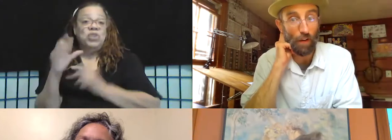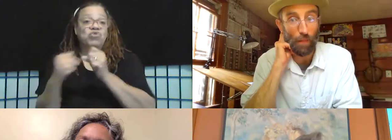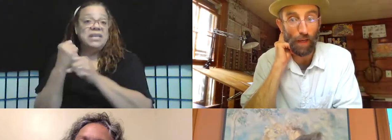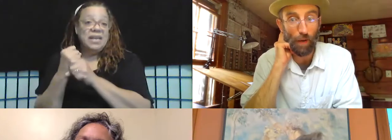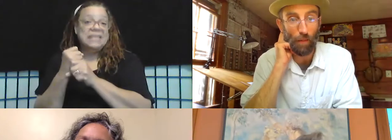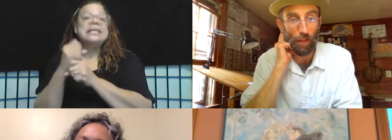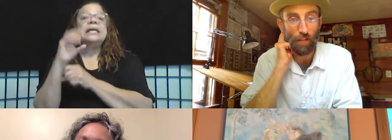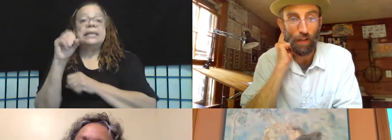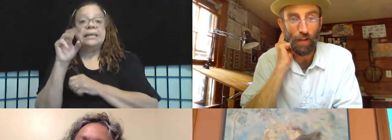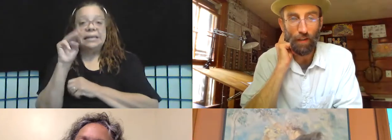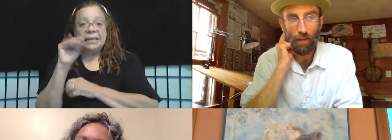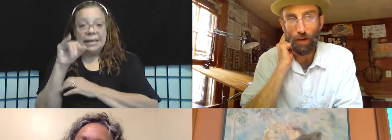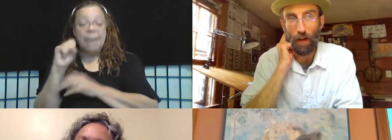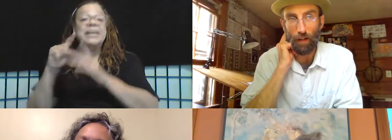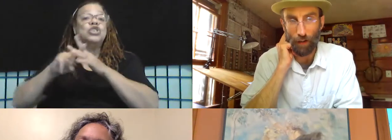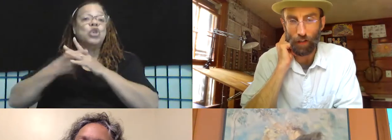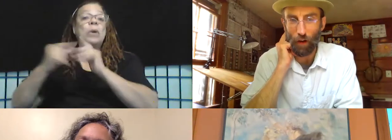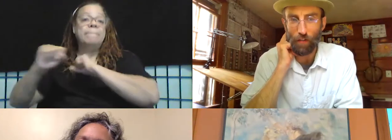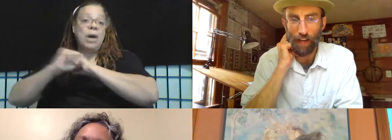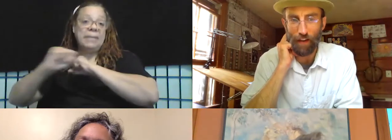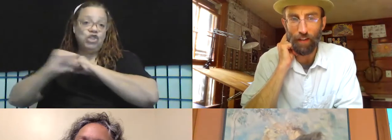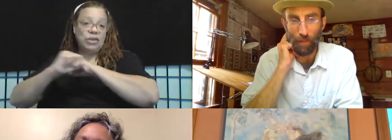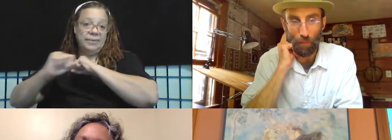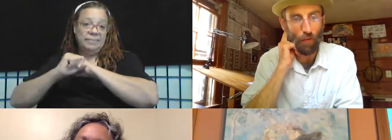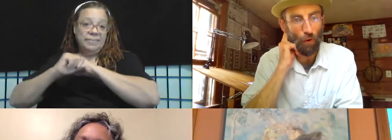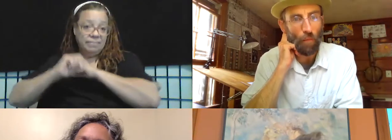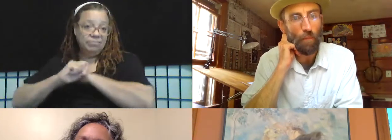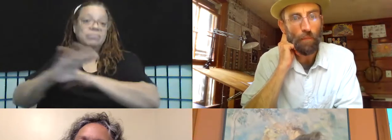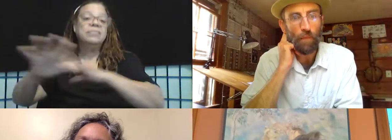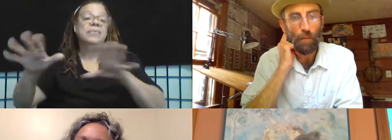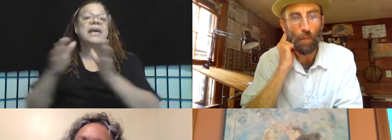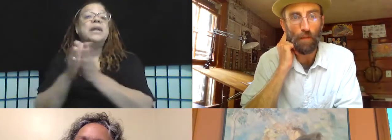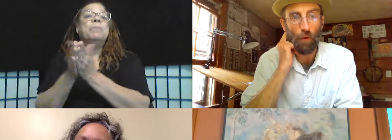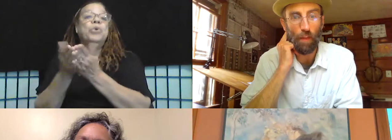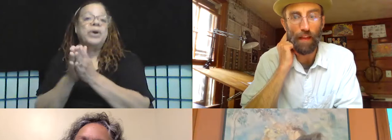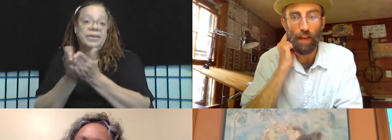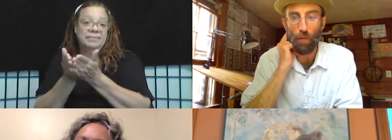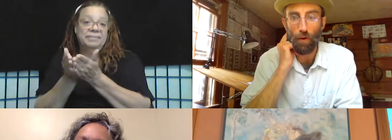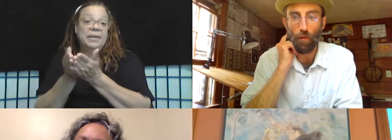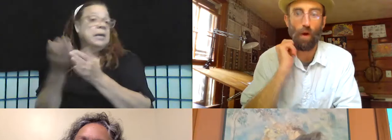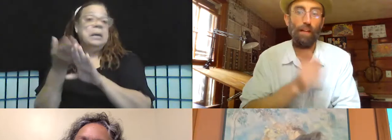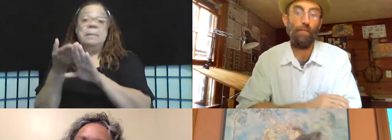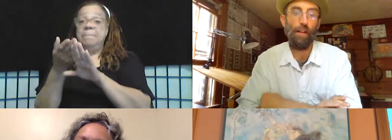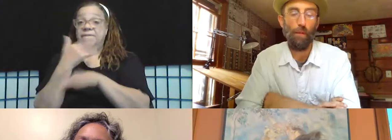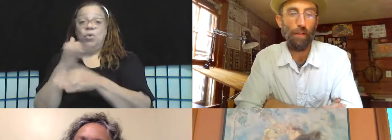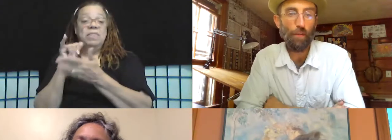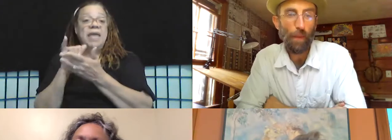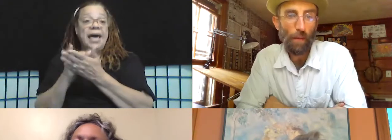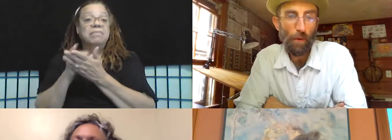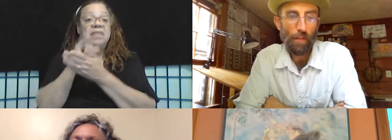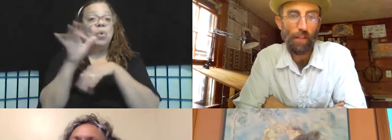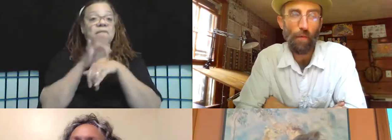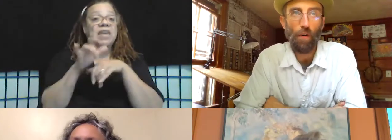comics have started being published on a large scale in book form. But before that, they were widely available